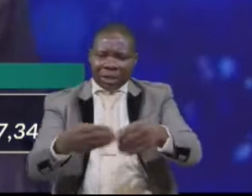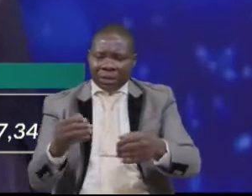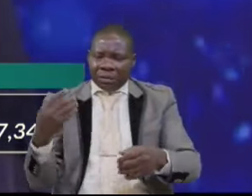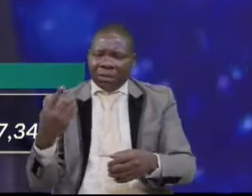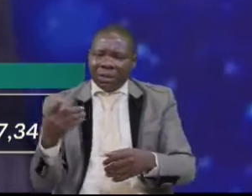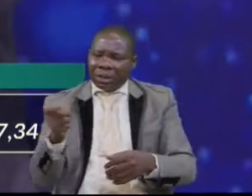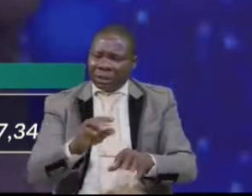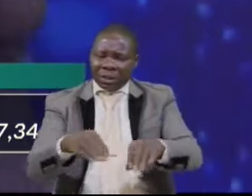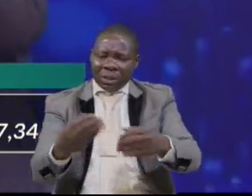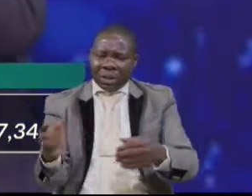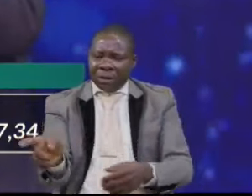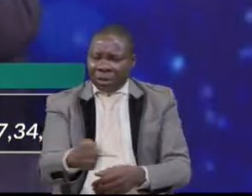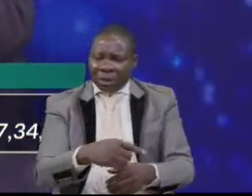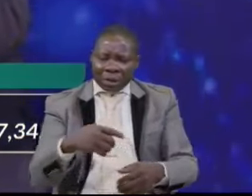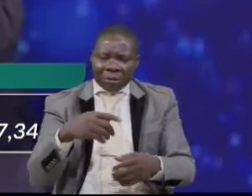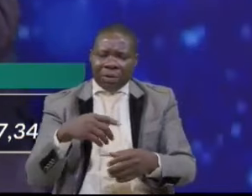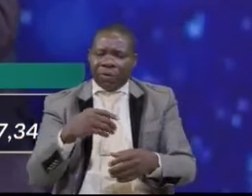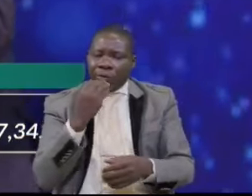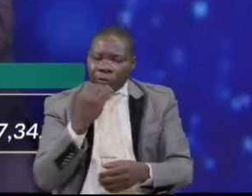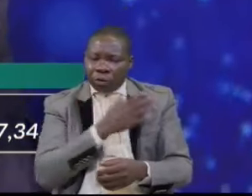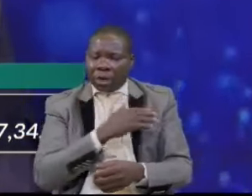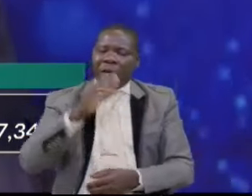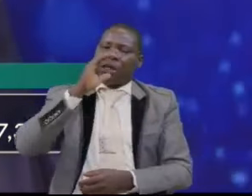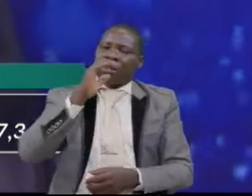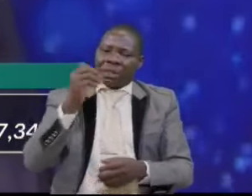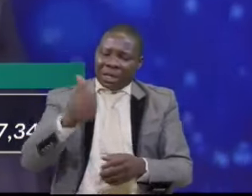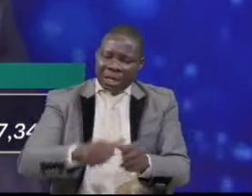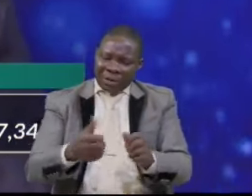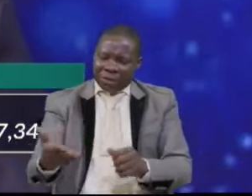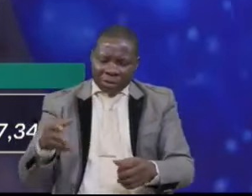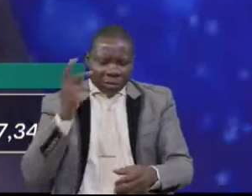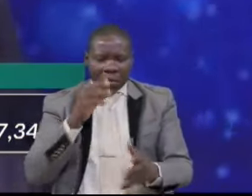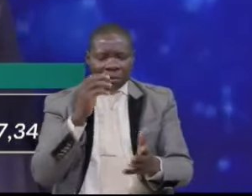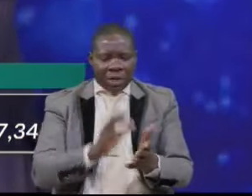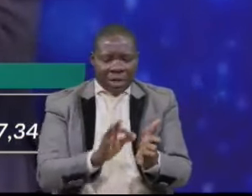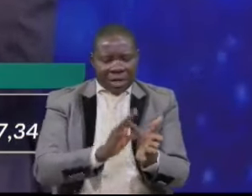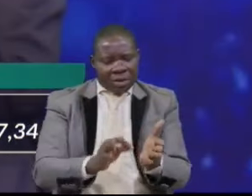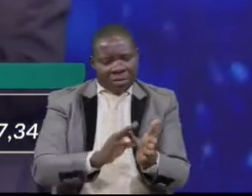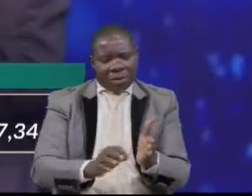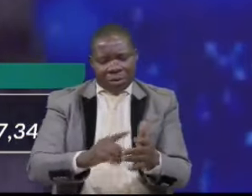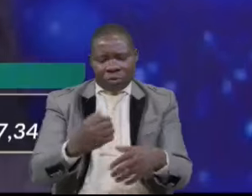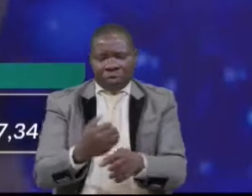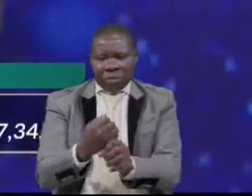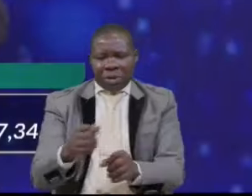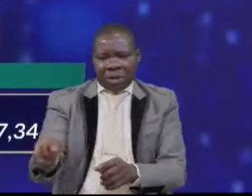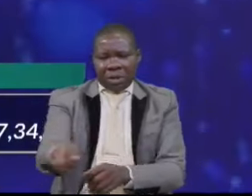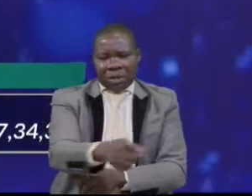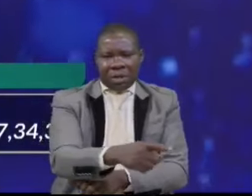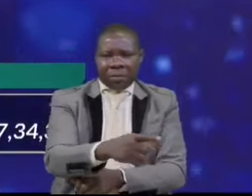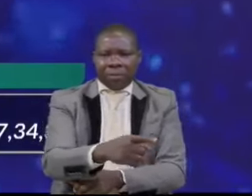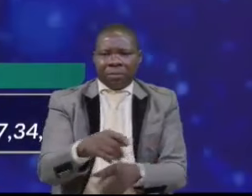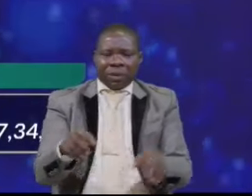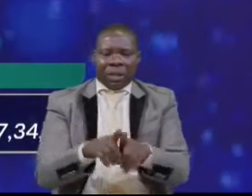and drinks. Everything was calculated to make them like Babylonians.